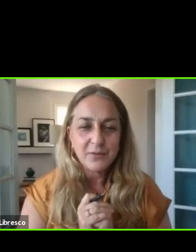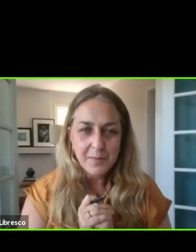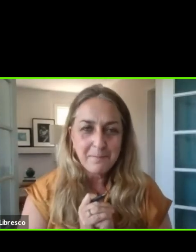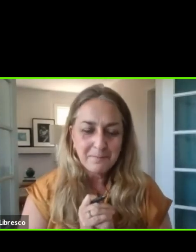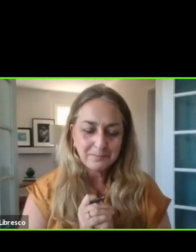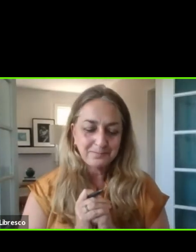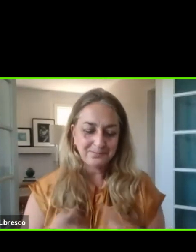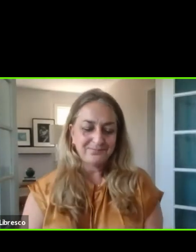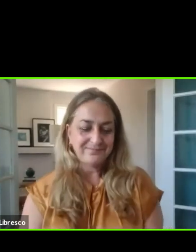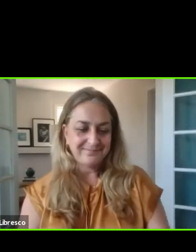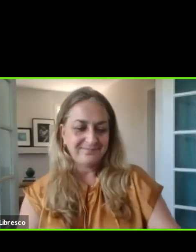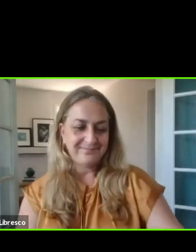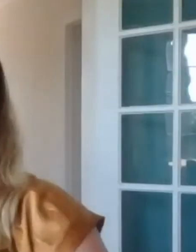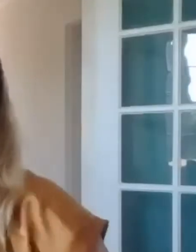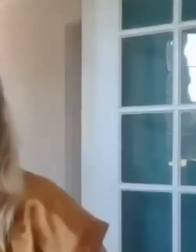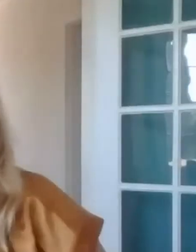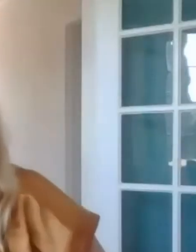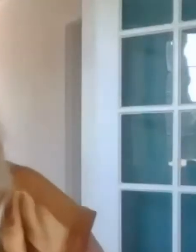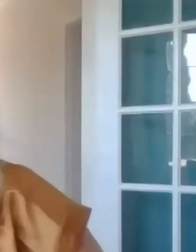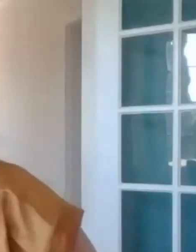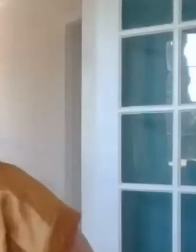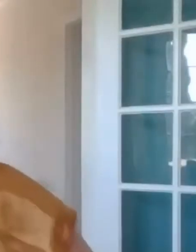Emily Nussbaum.